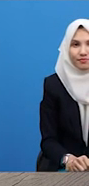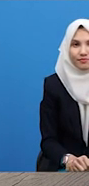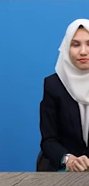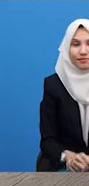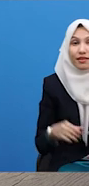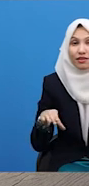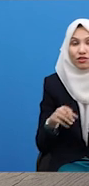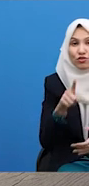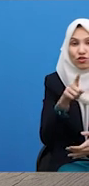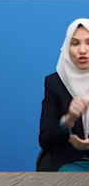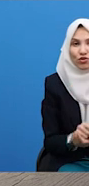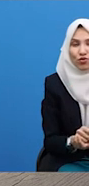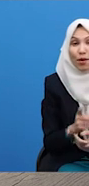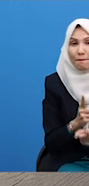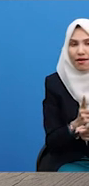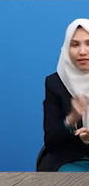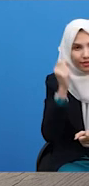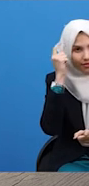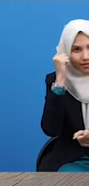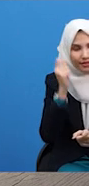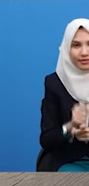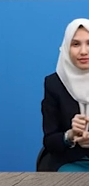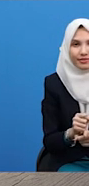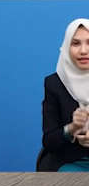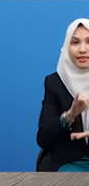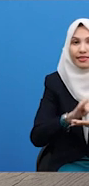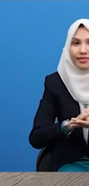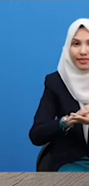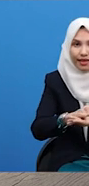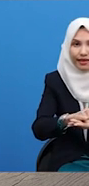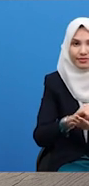Do you really think that?